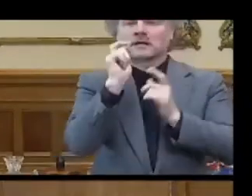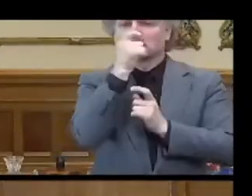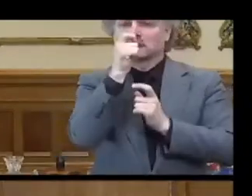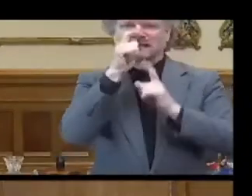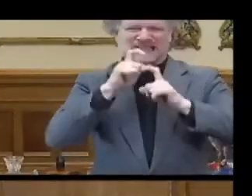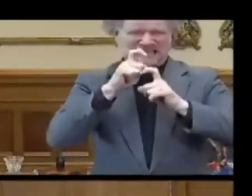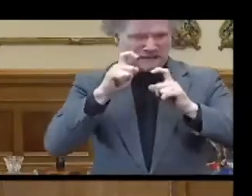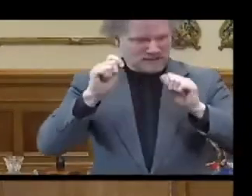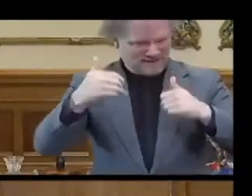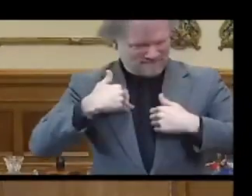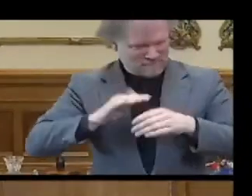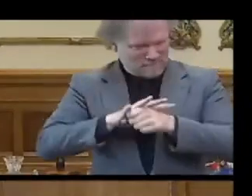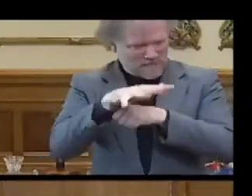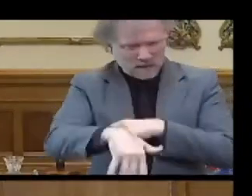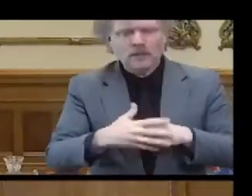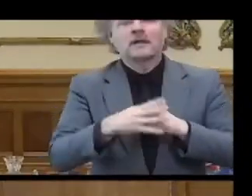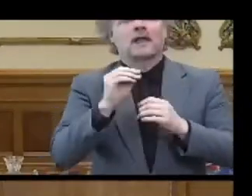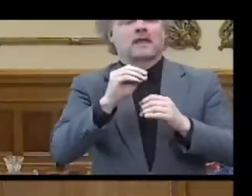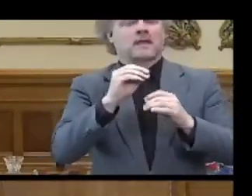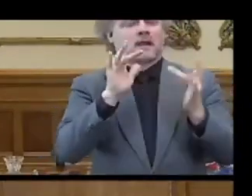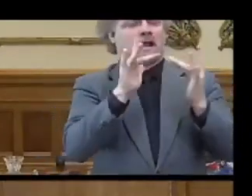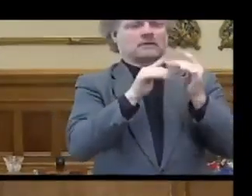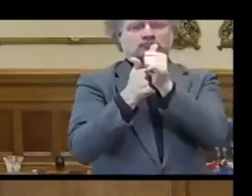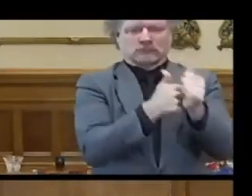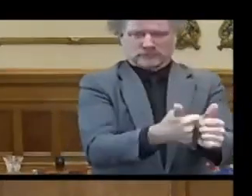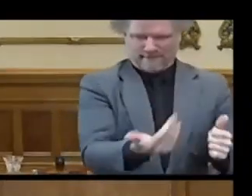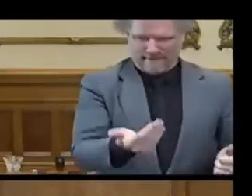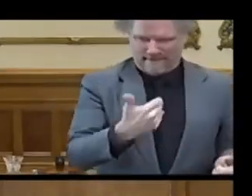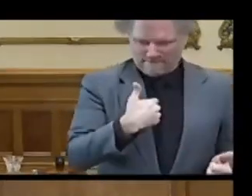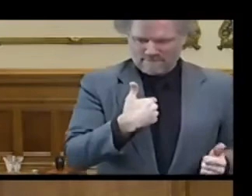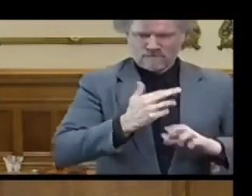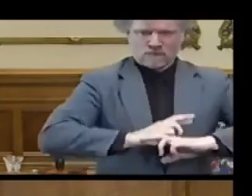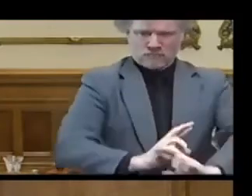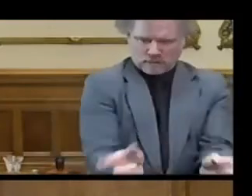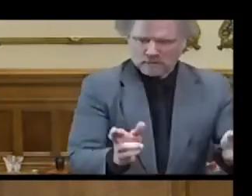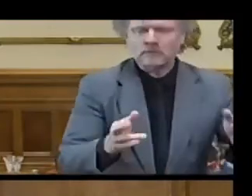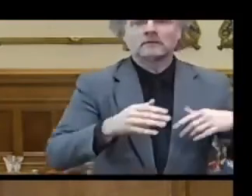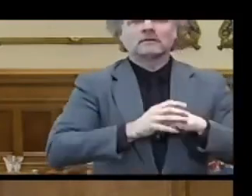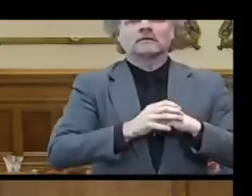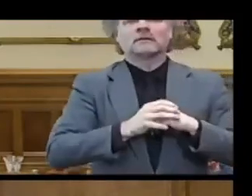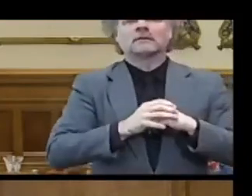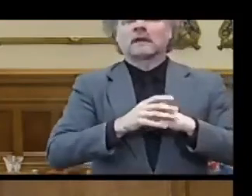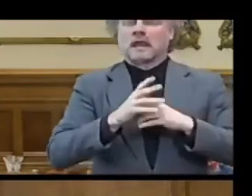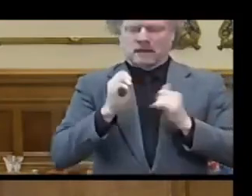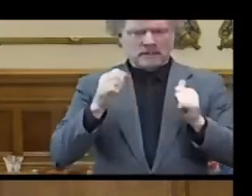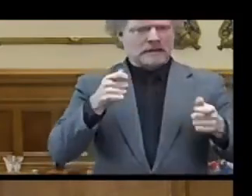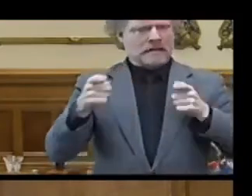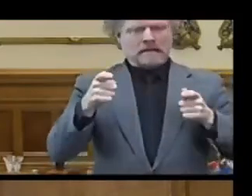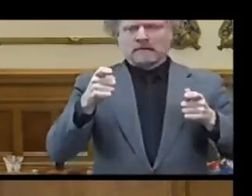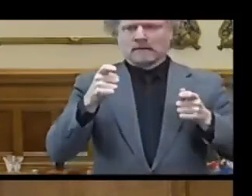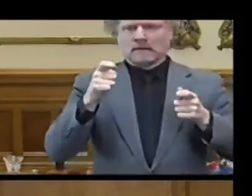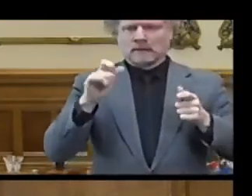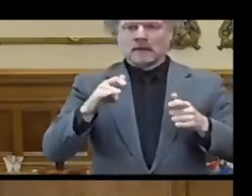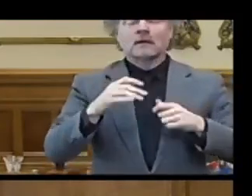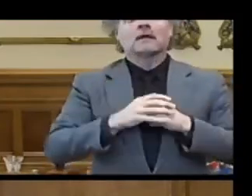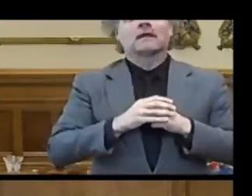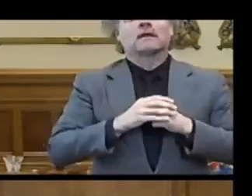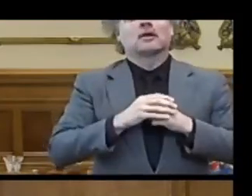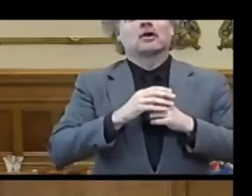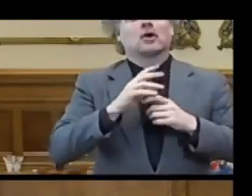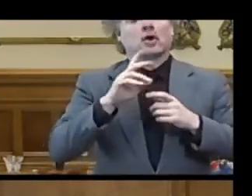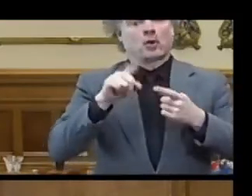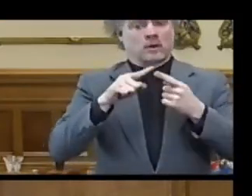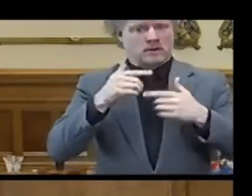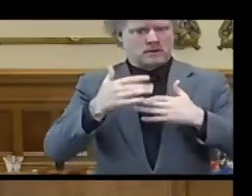we could make sure that we had contact tracing that was available and adequate for this, and that when we were to